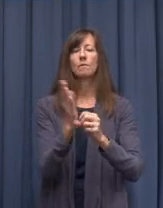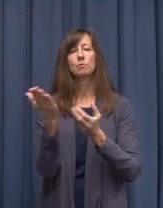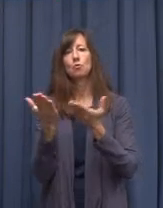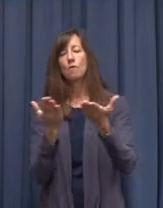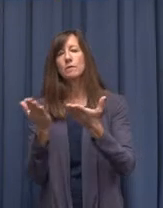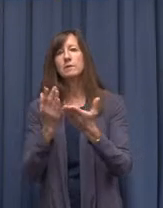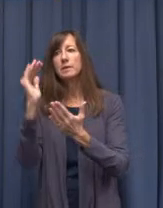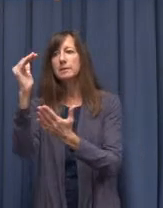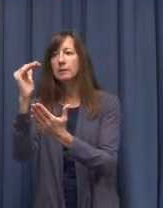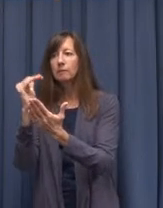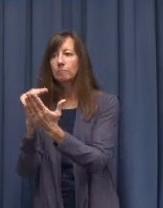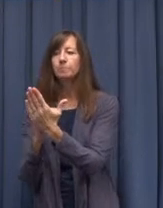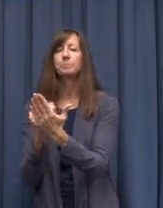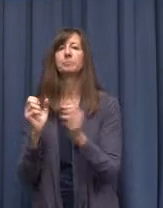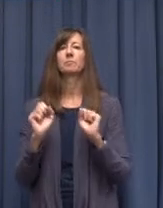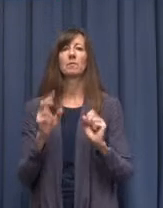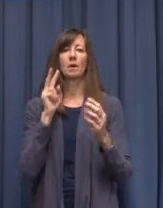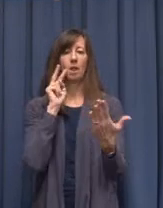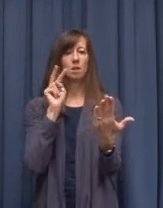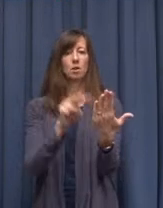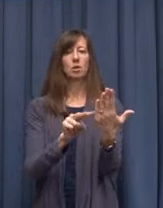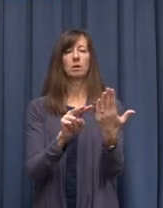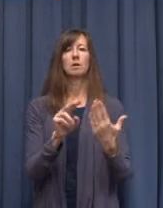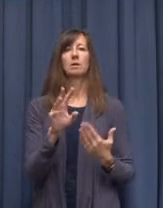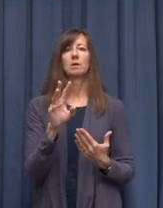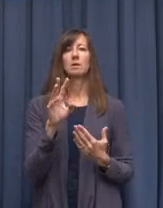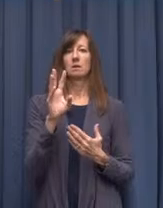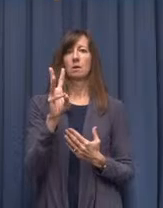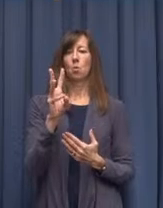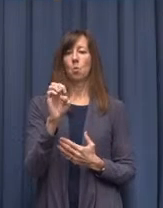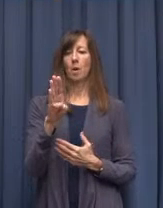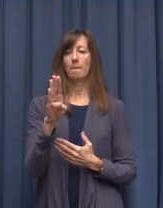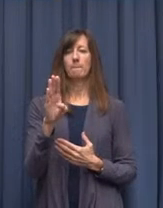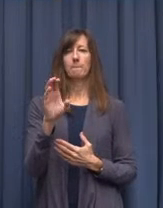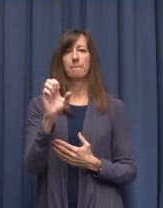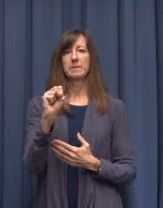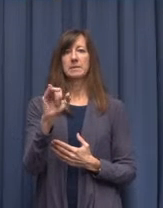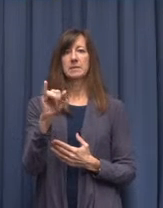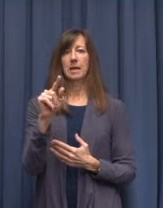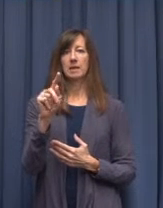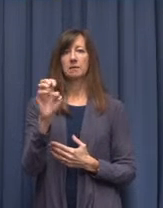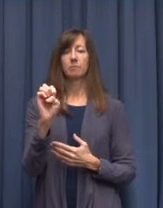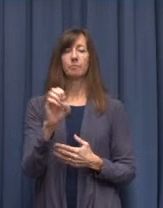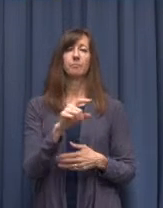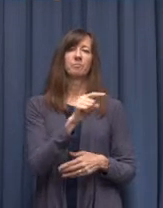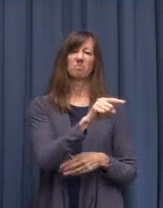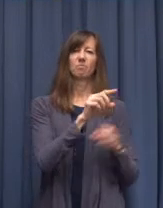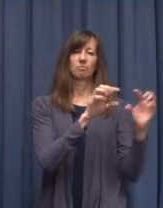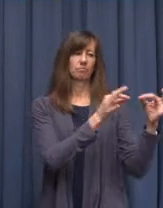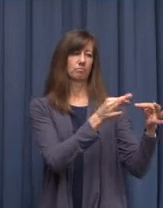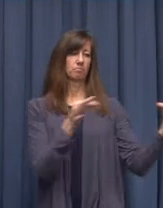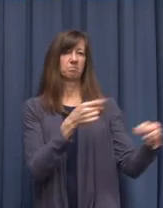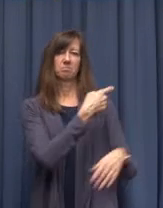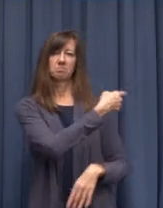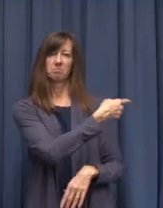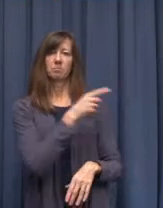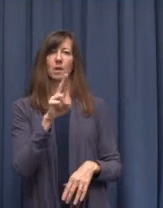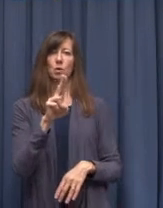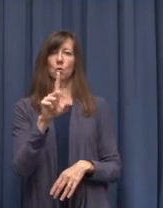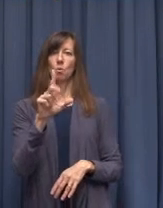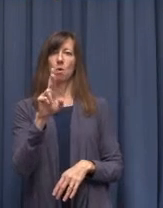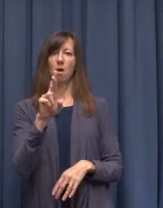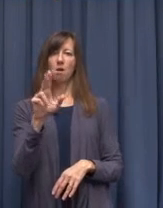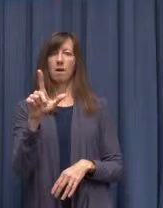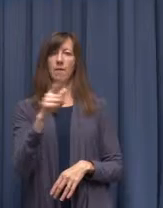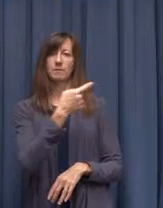to our website. The URL is right there on the screen, or send us an email as well.